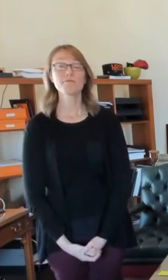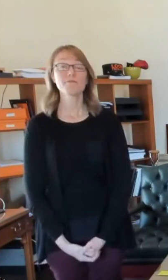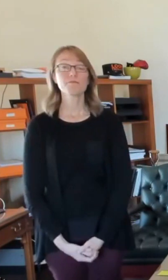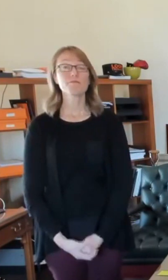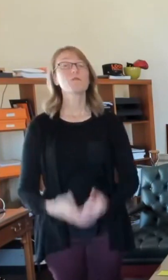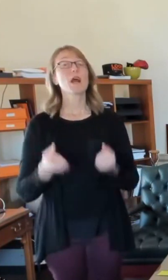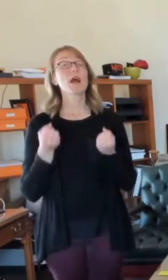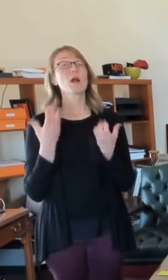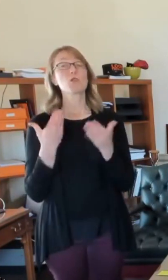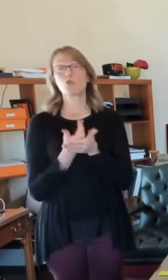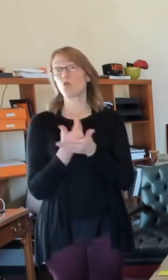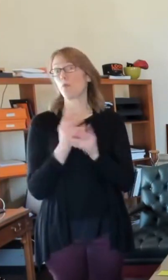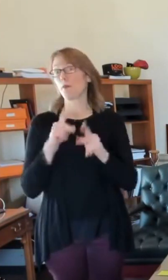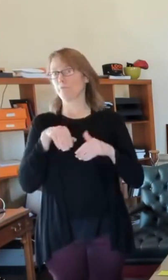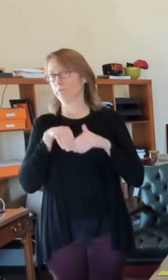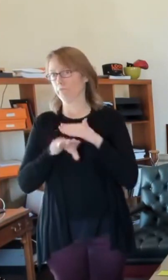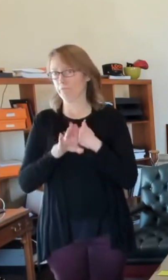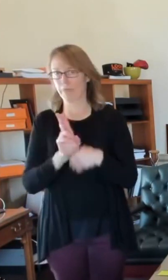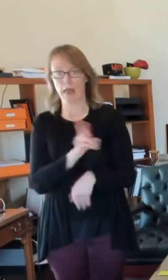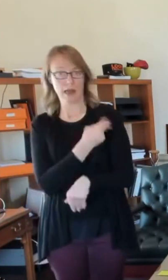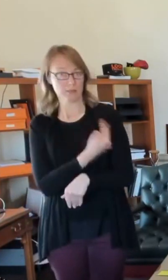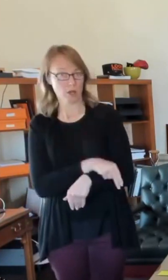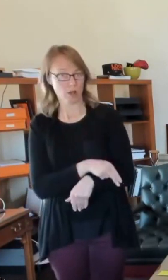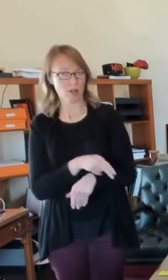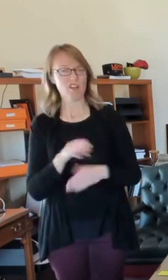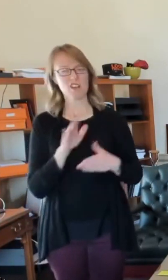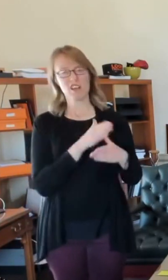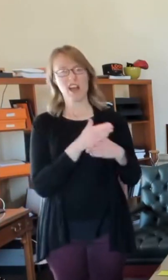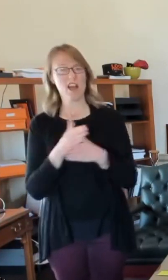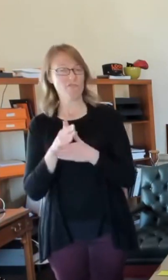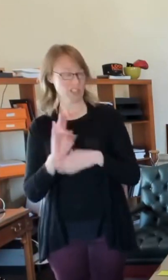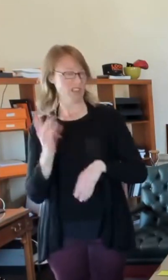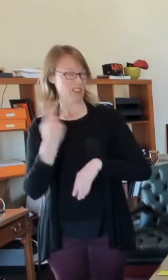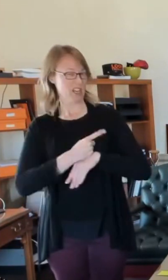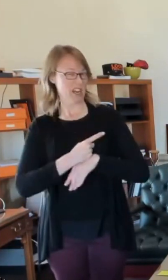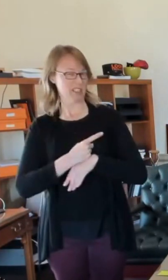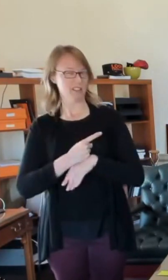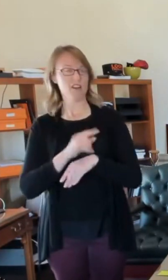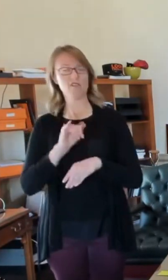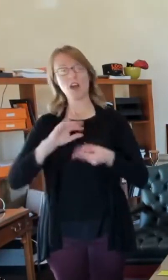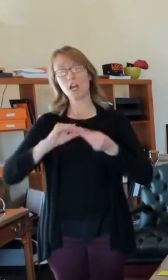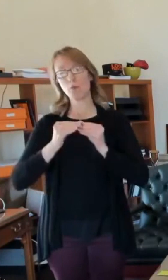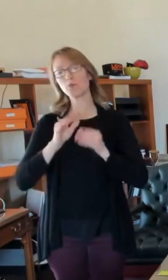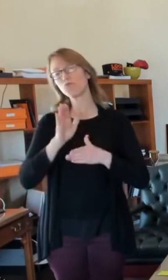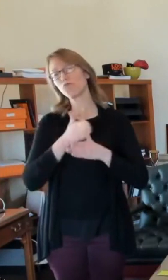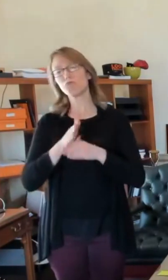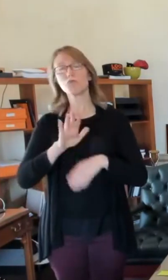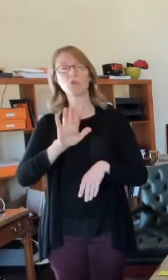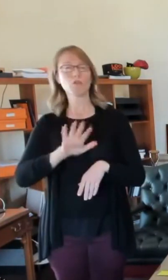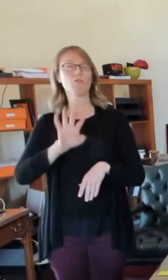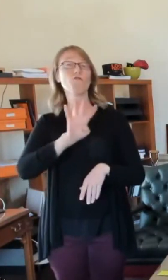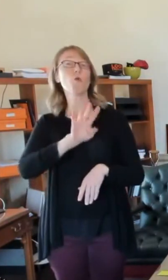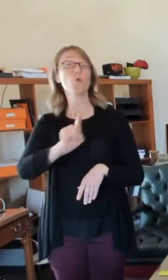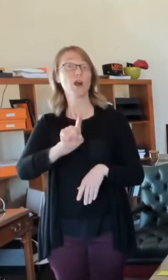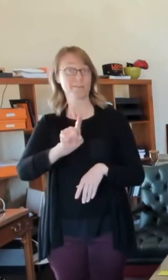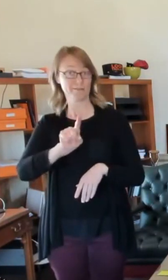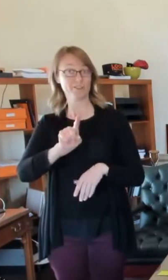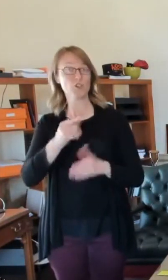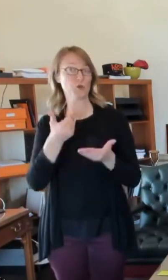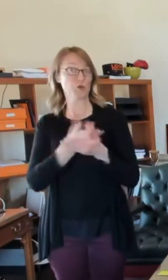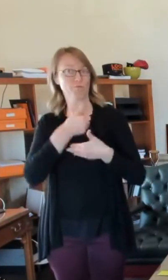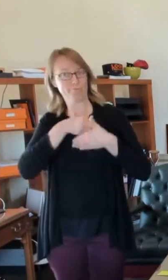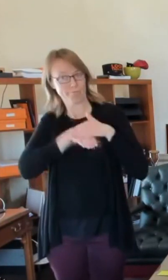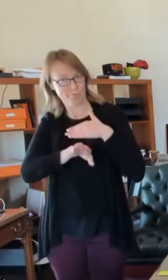Patients admitted to the hospital now running a 7-day average of about 41 per day. So good